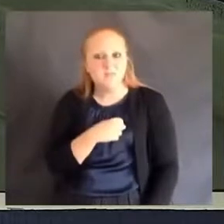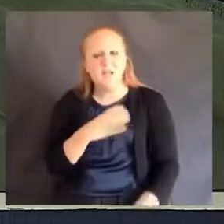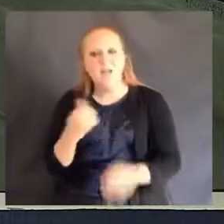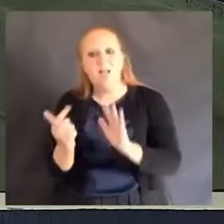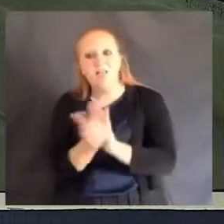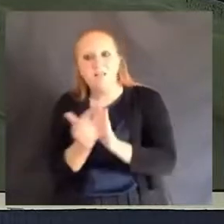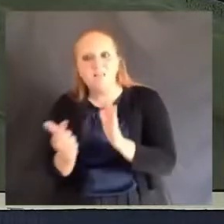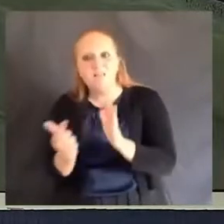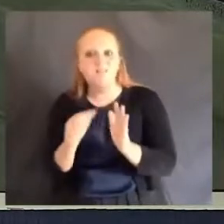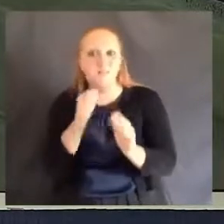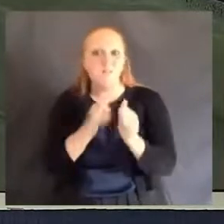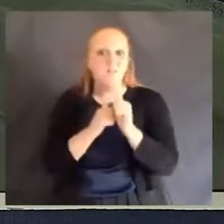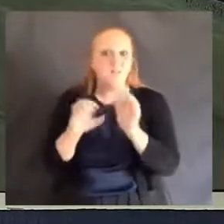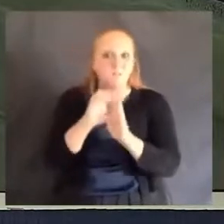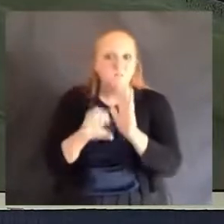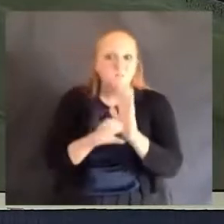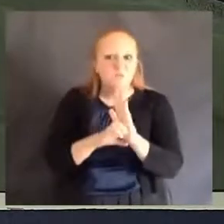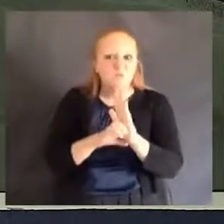and unconstitutional.